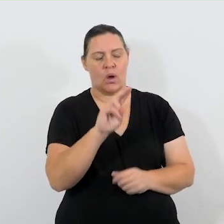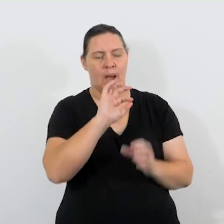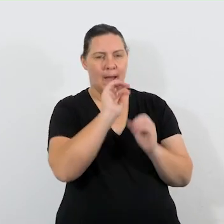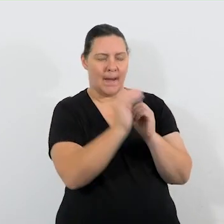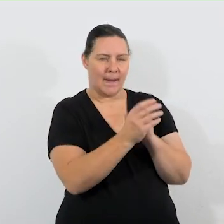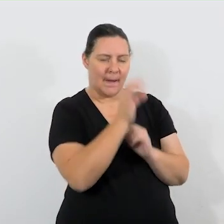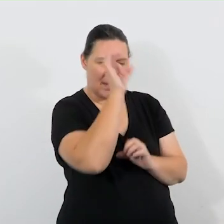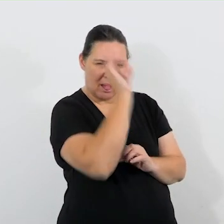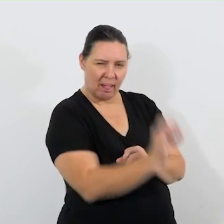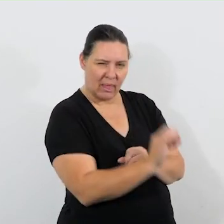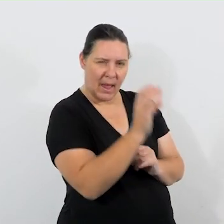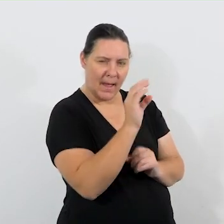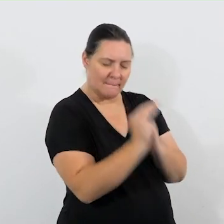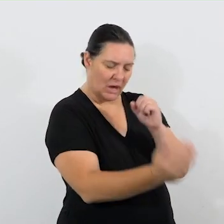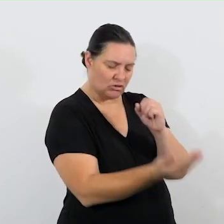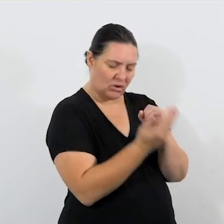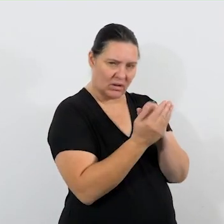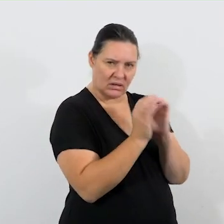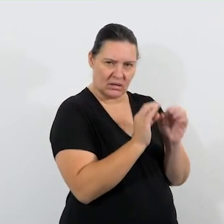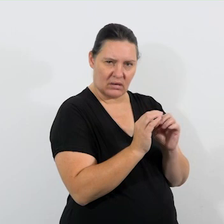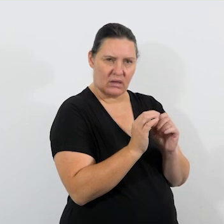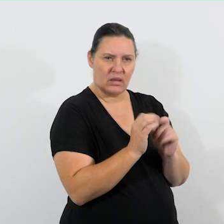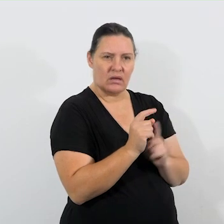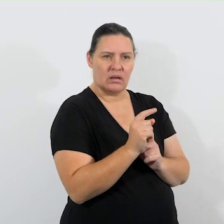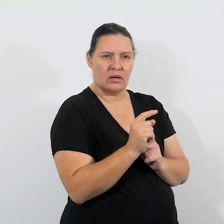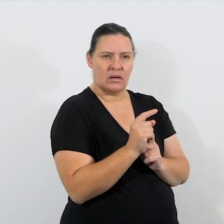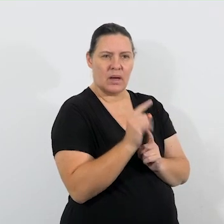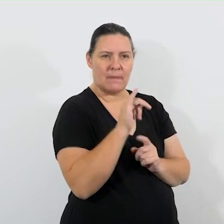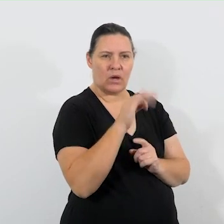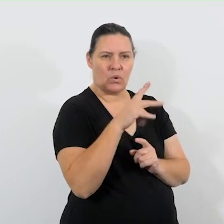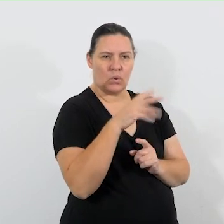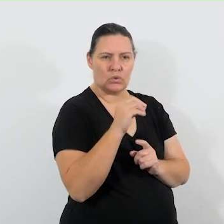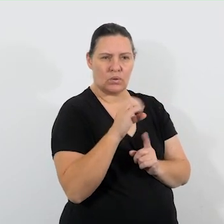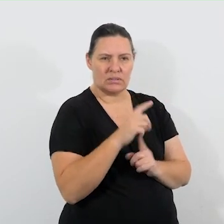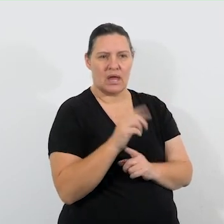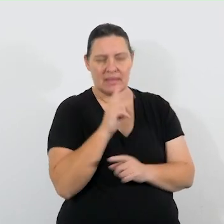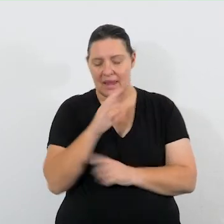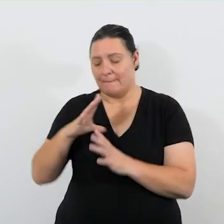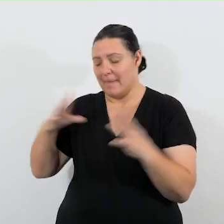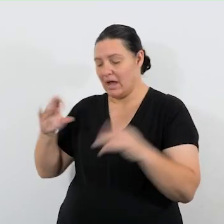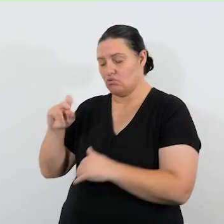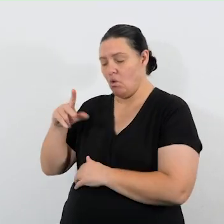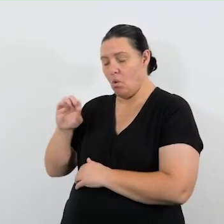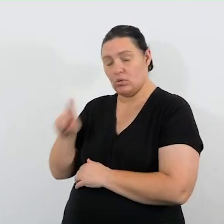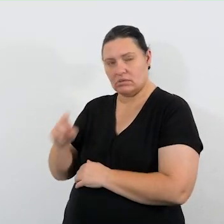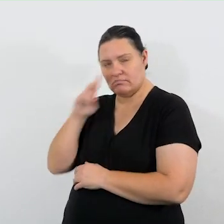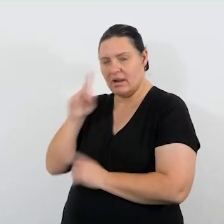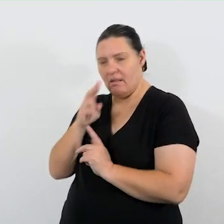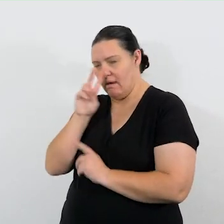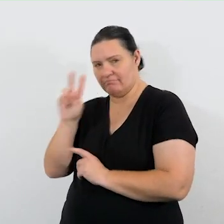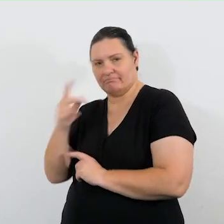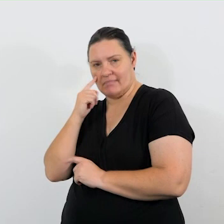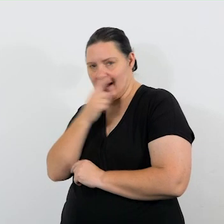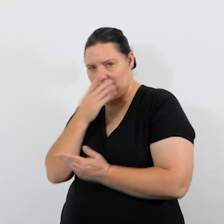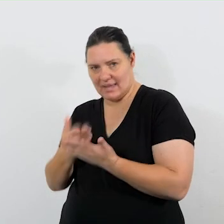at microscopic organisms, which are large enough to be seen with the naked eyes. We then spoke about to specialize,